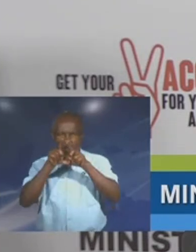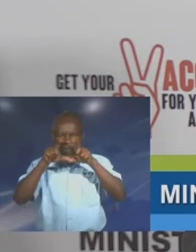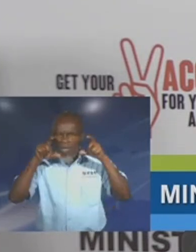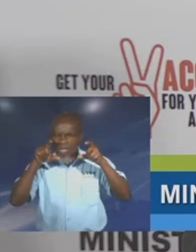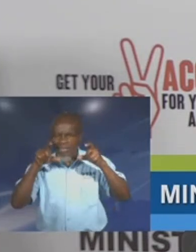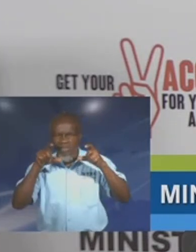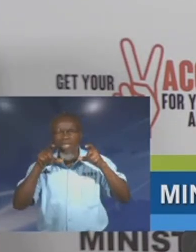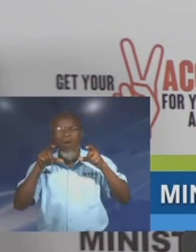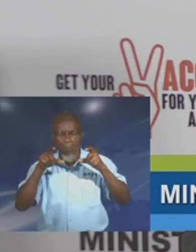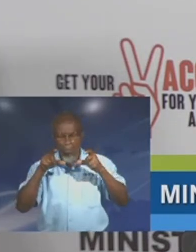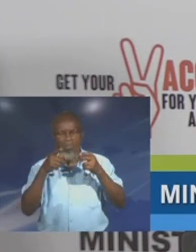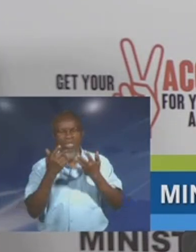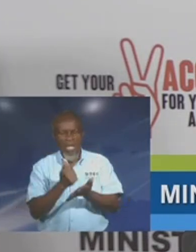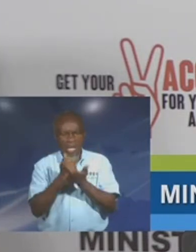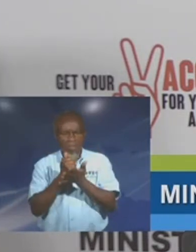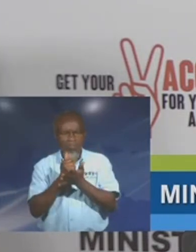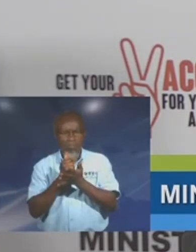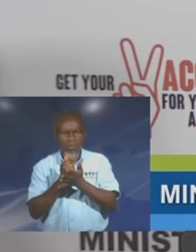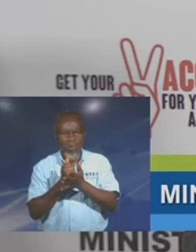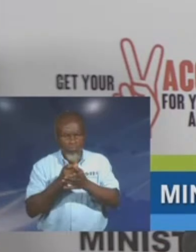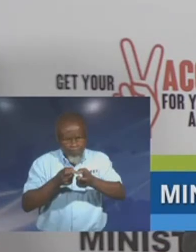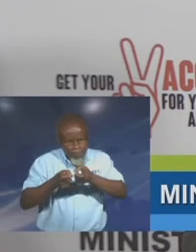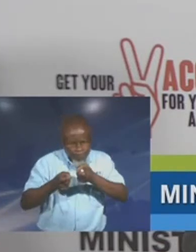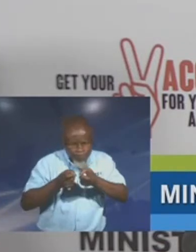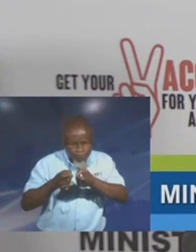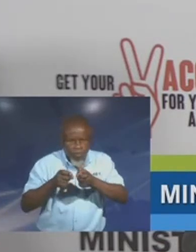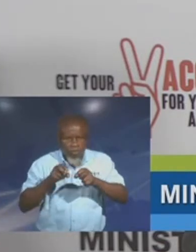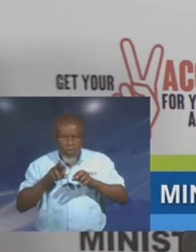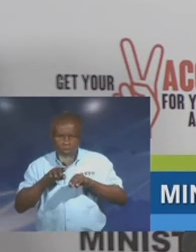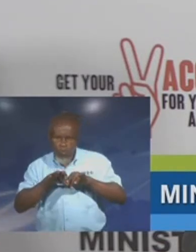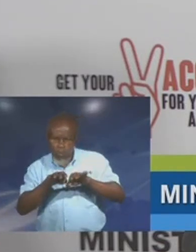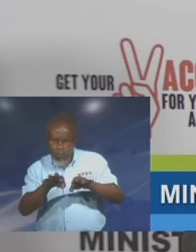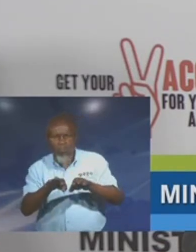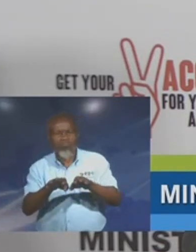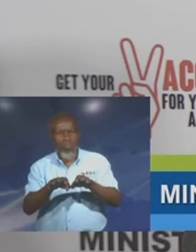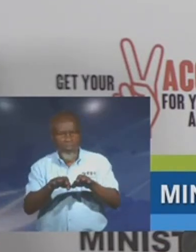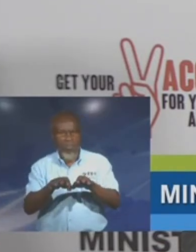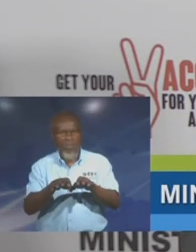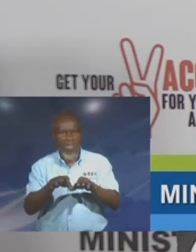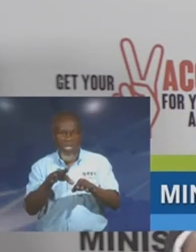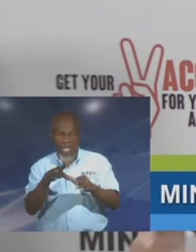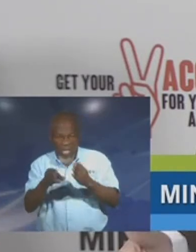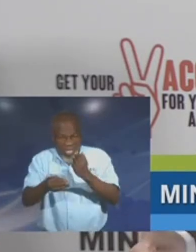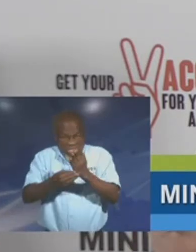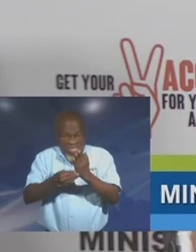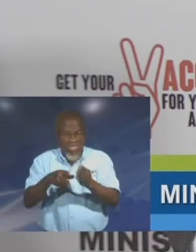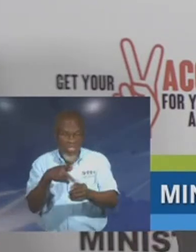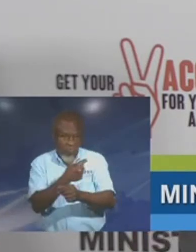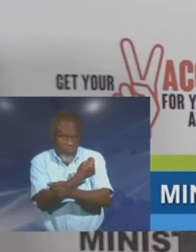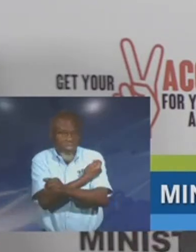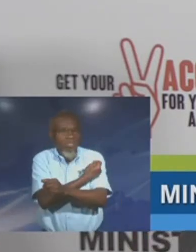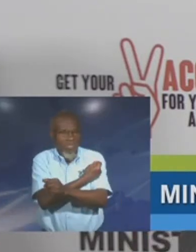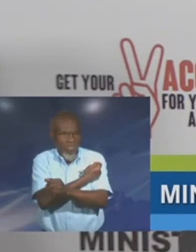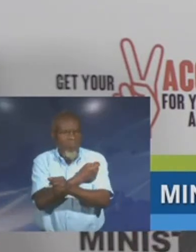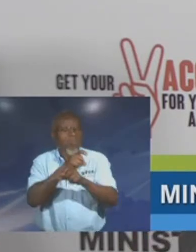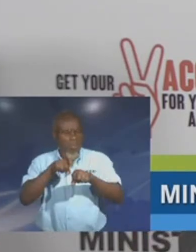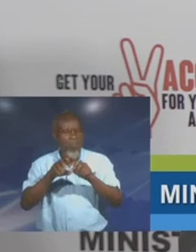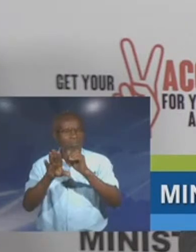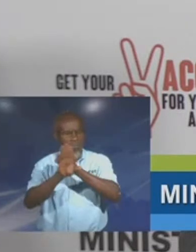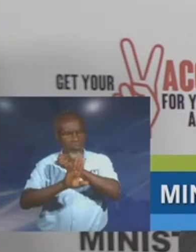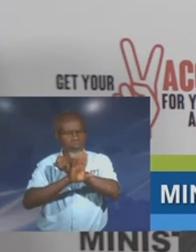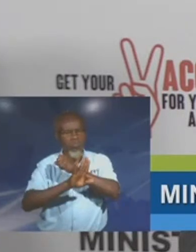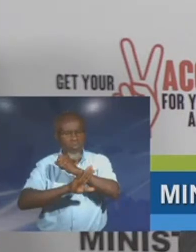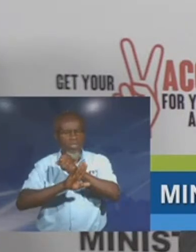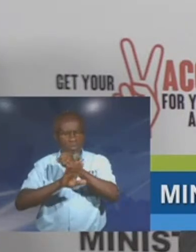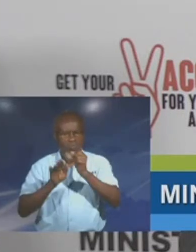control the spread of viruses. When you do that, and of course vaccination as well, it really helps protect the population as best as we